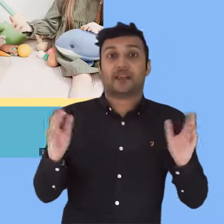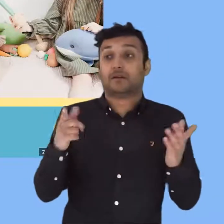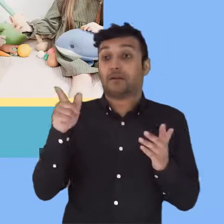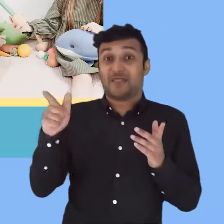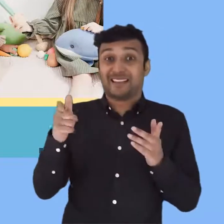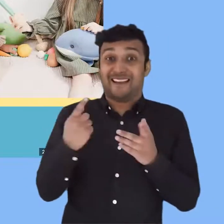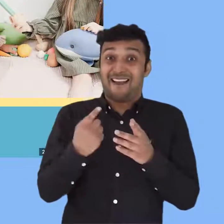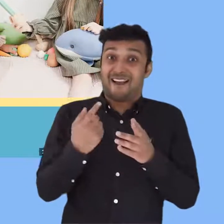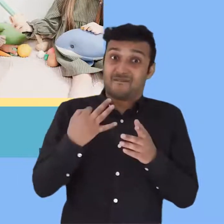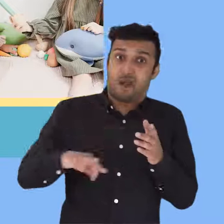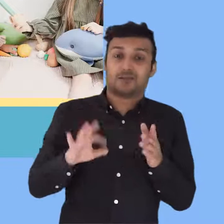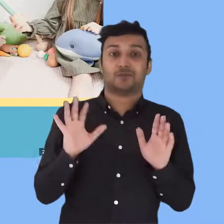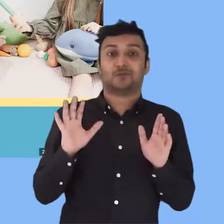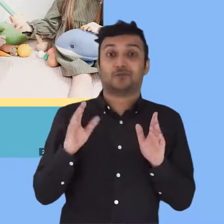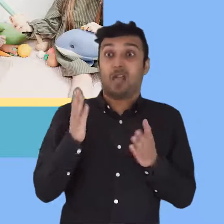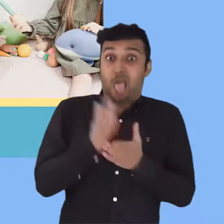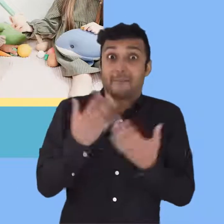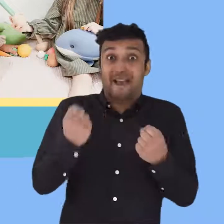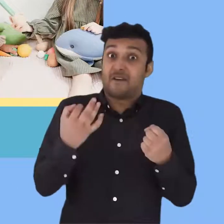advantages. So